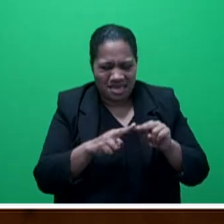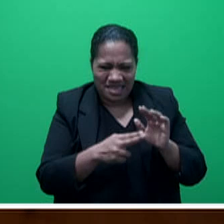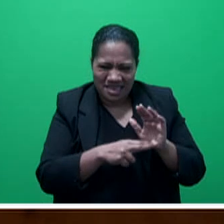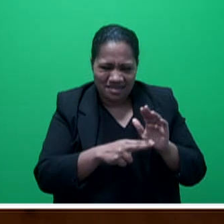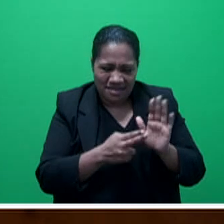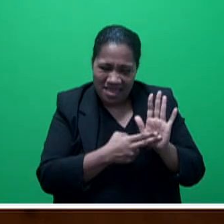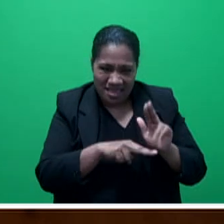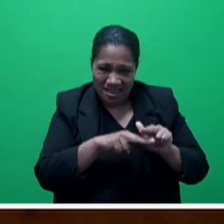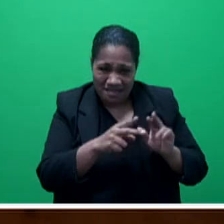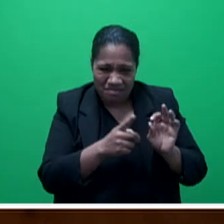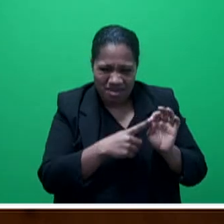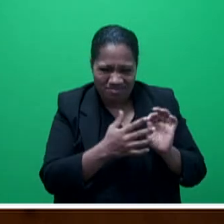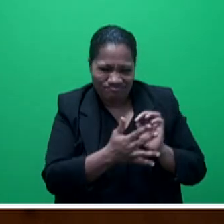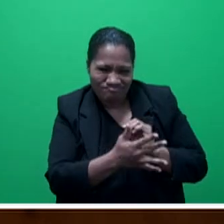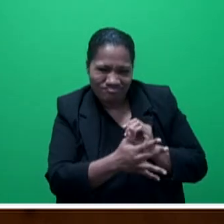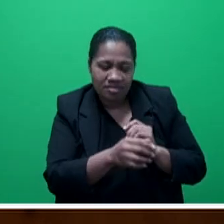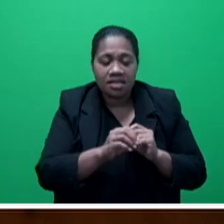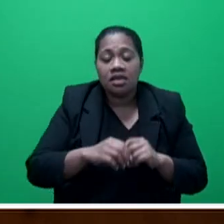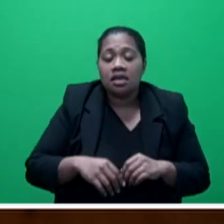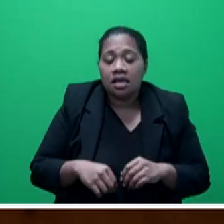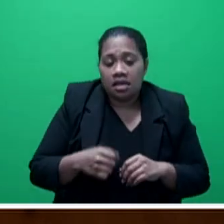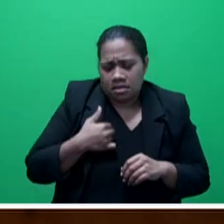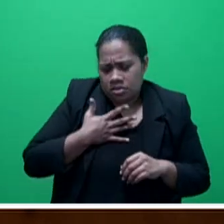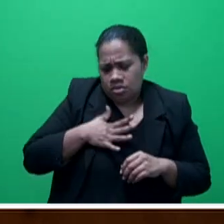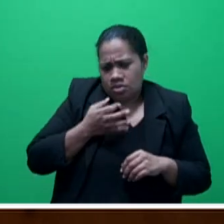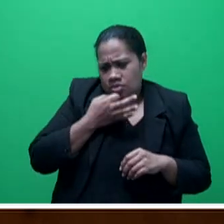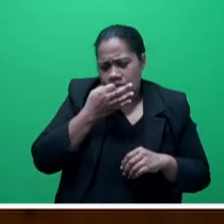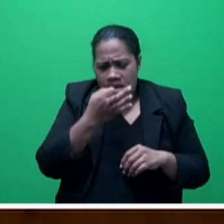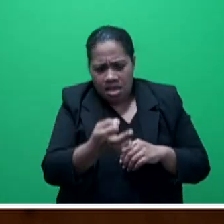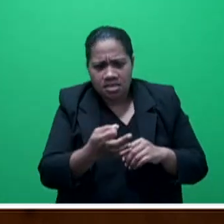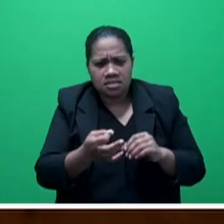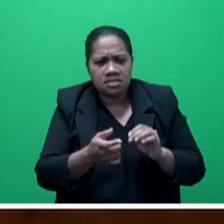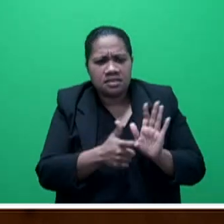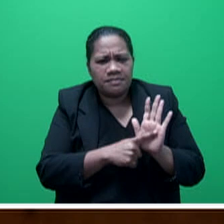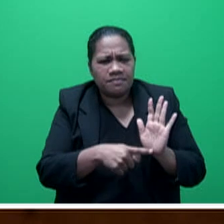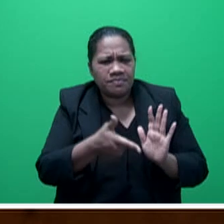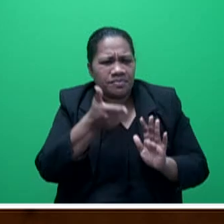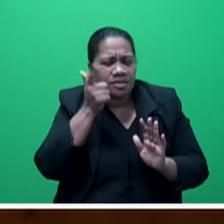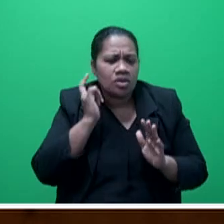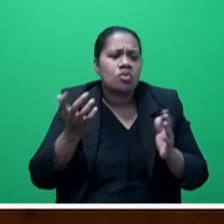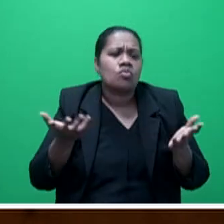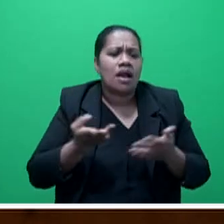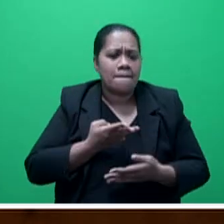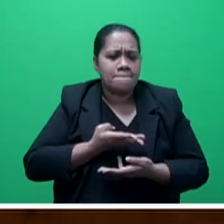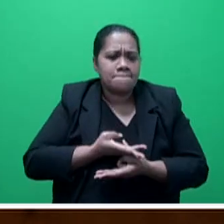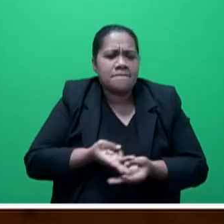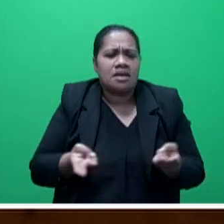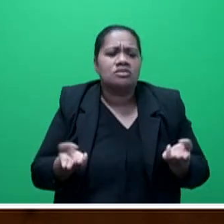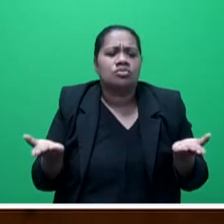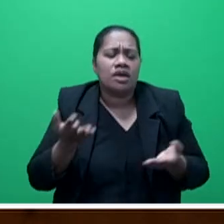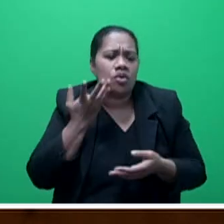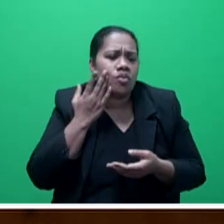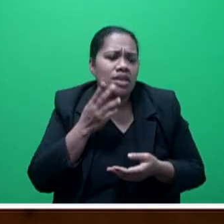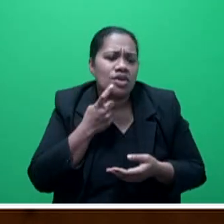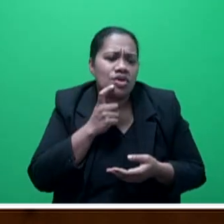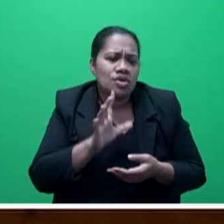Honourable Speaker, I would like to ask Honourable Keringere Tambua where her manners were when she cursed our children earlier this year. She